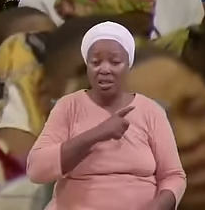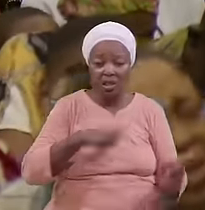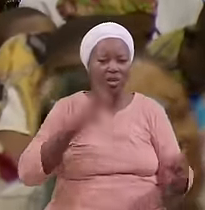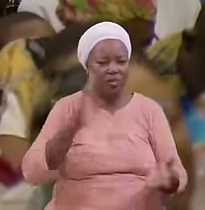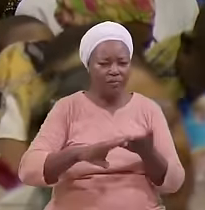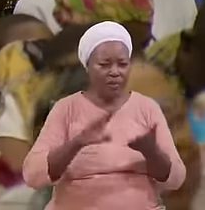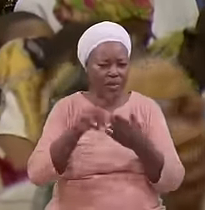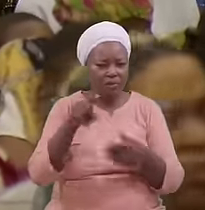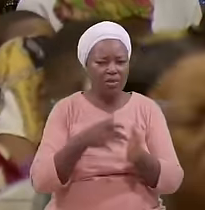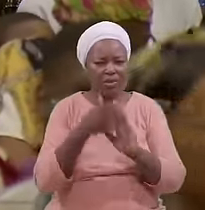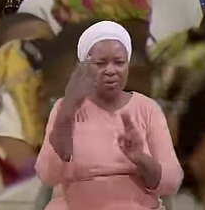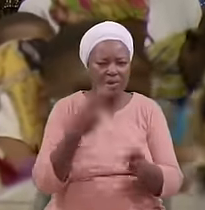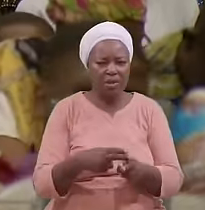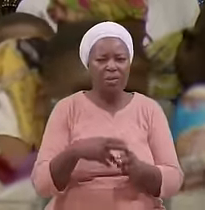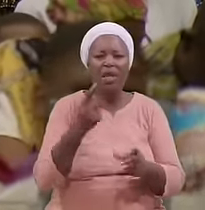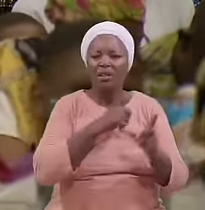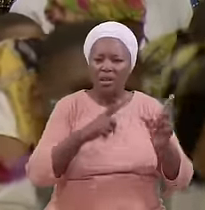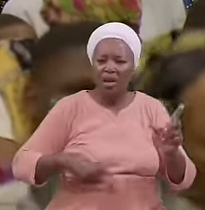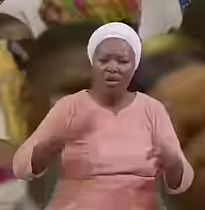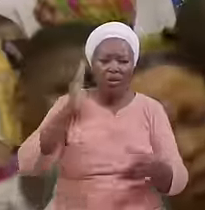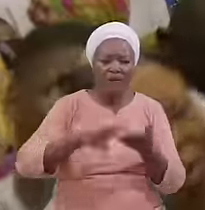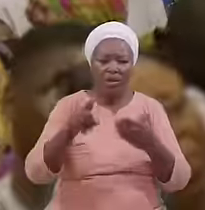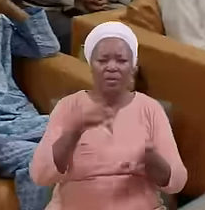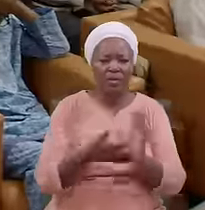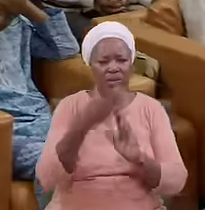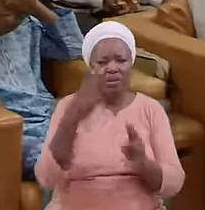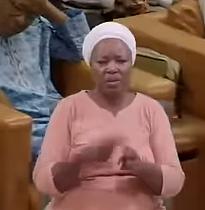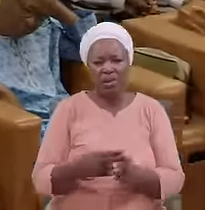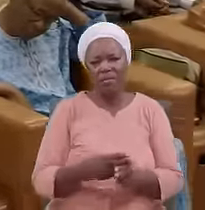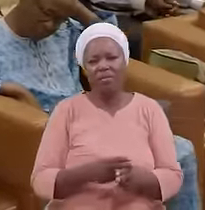you. I said the Lord will forgive you.